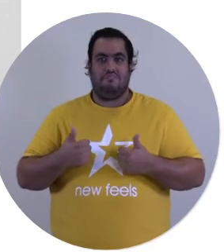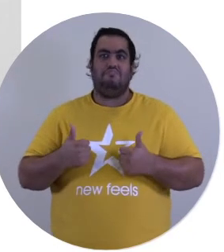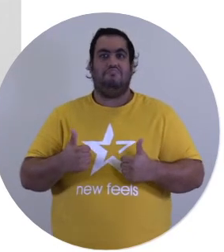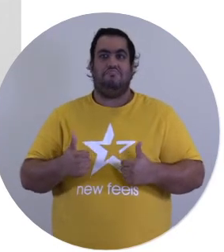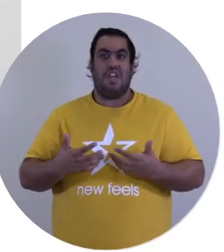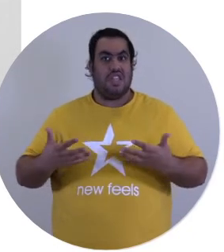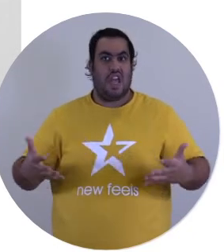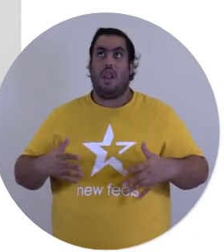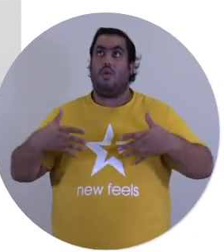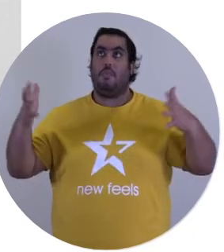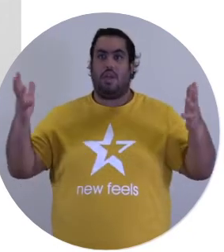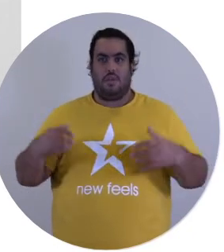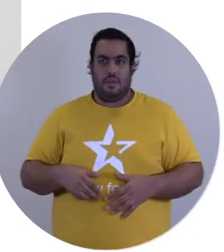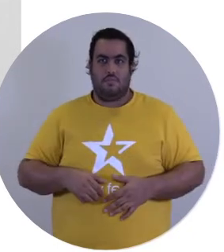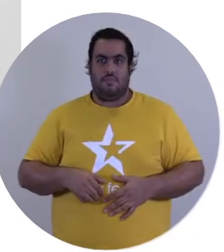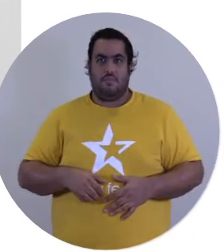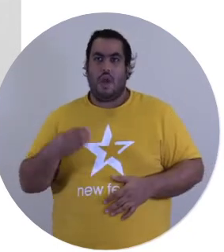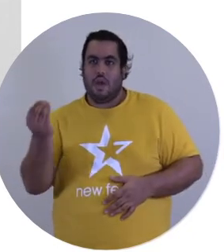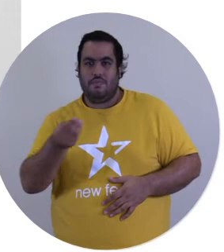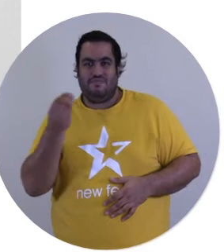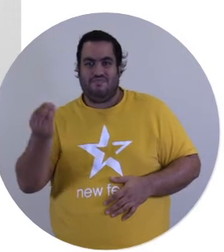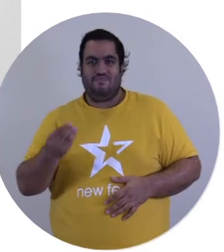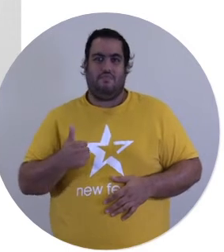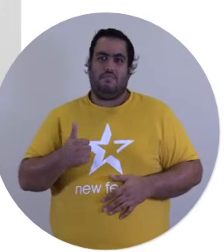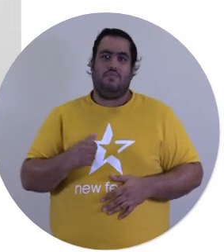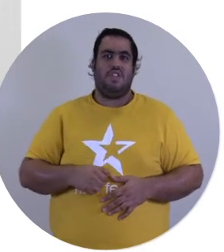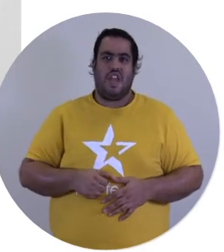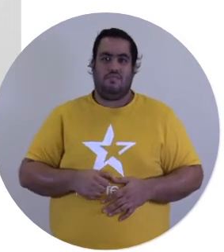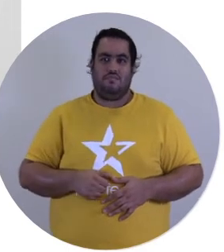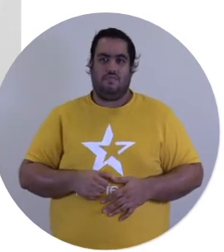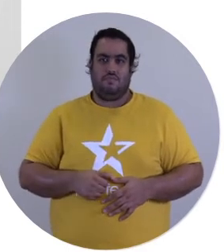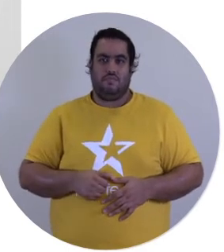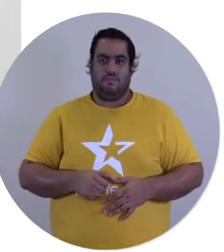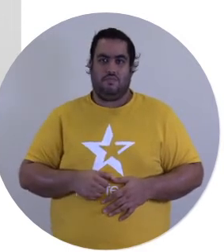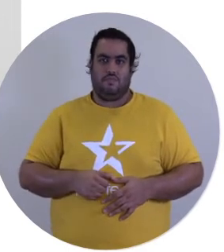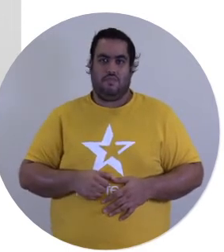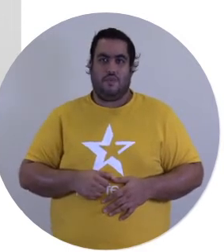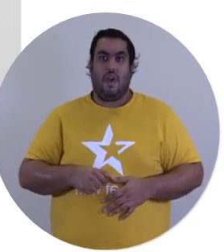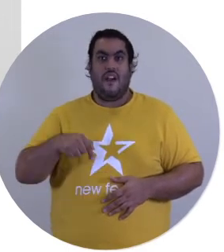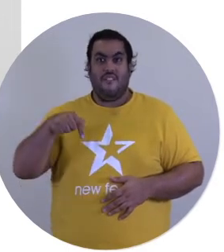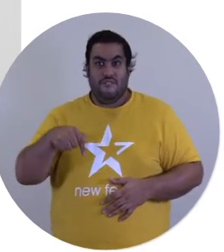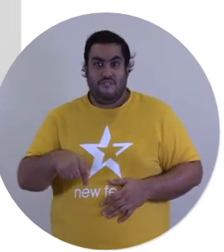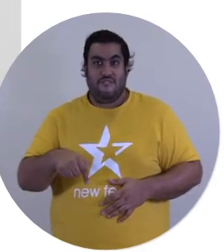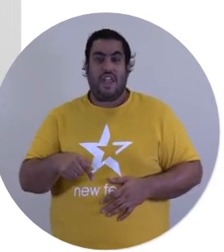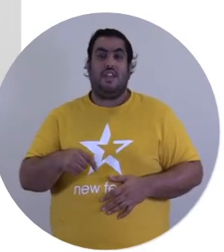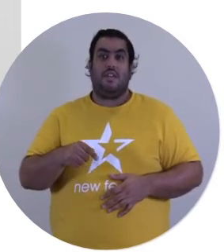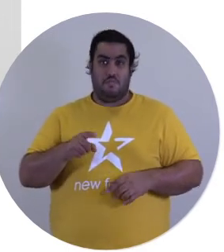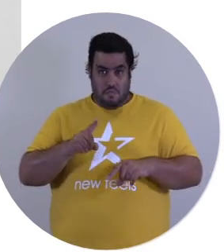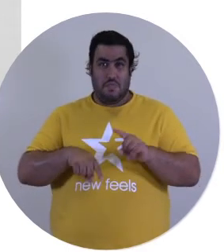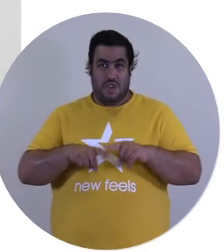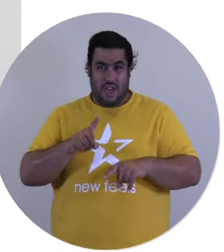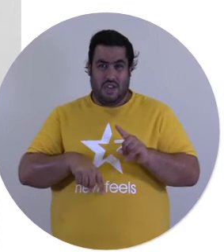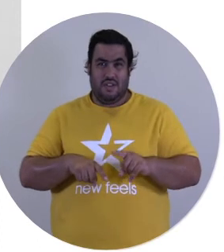see pictures about the disadvantages, here are a few. You have an unemployed man,